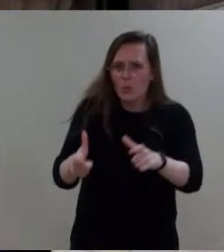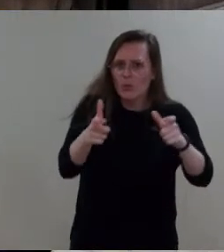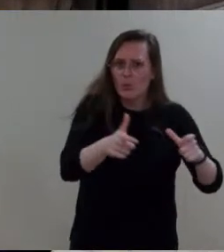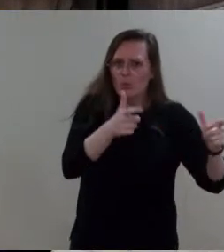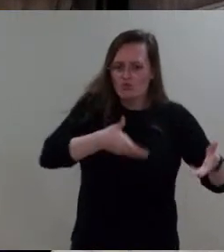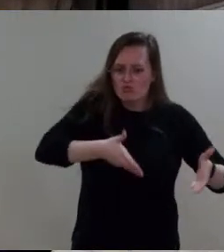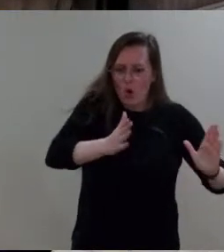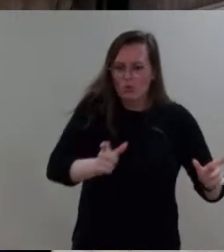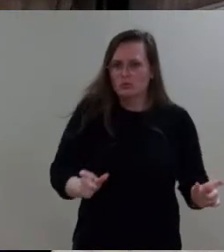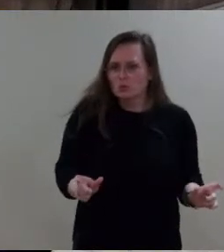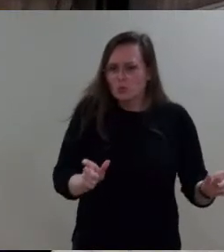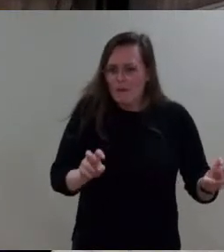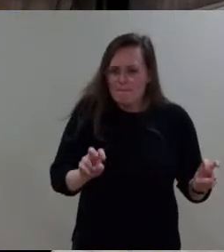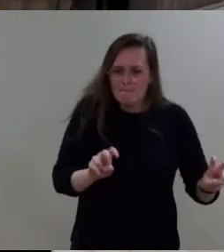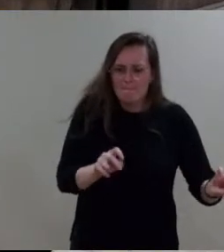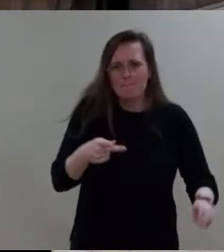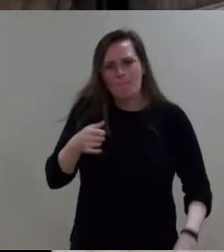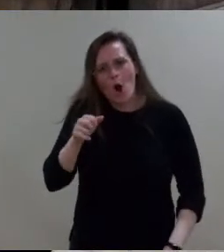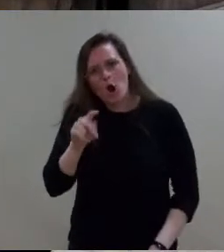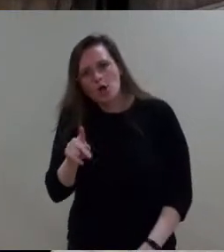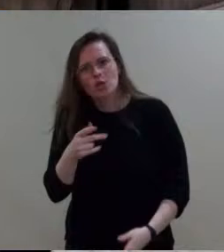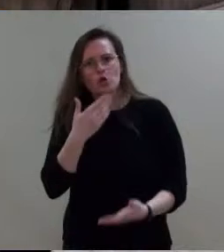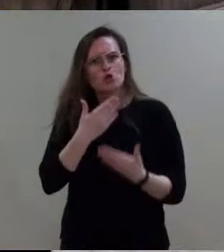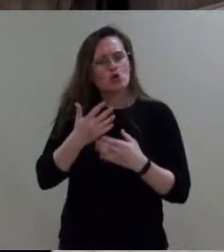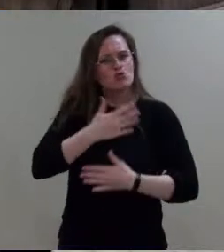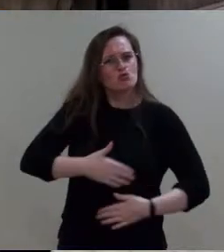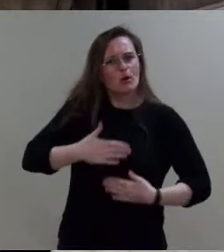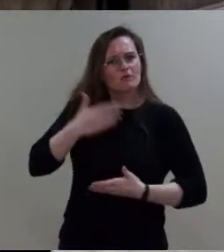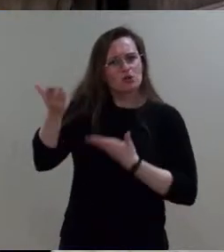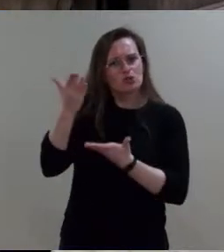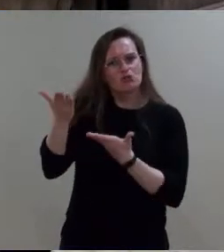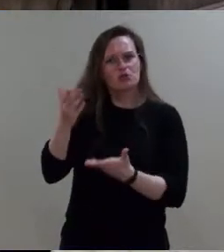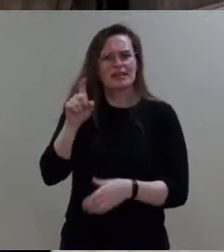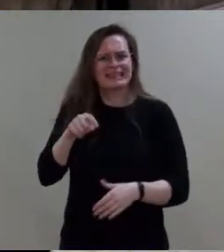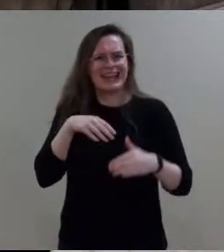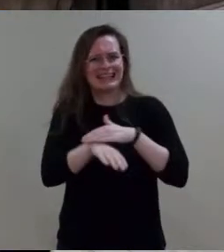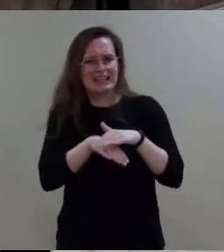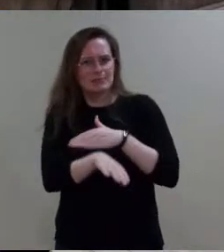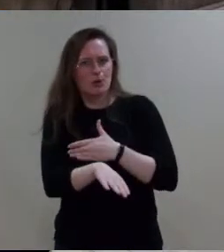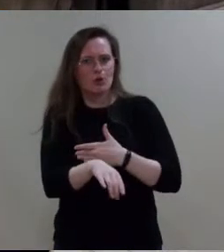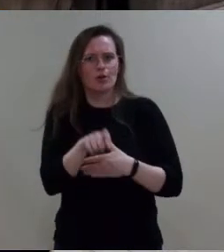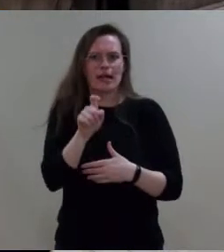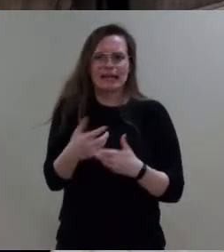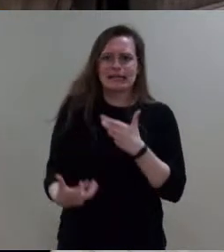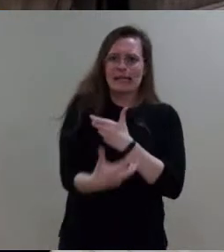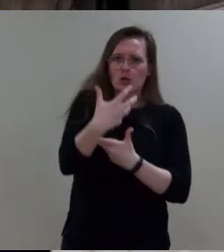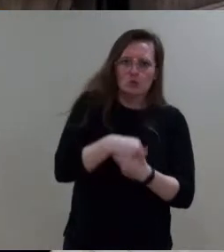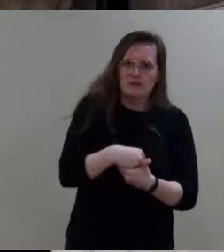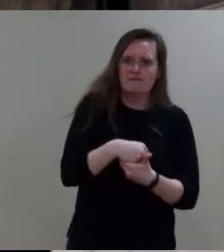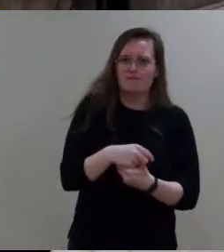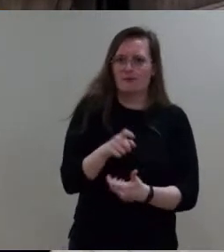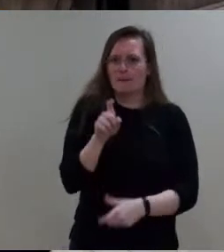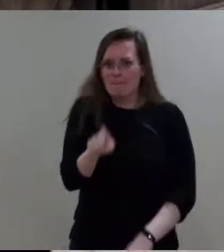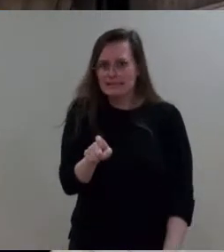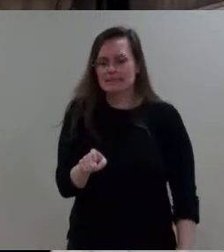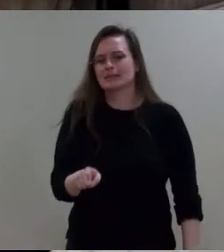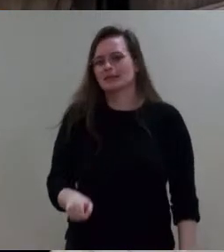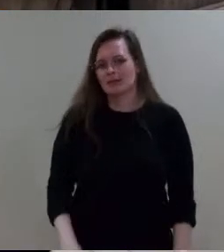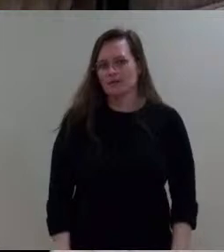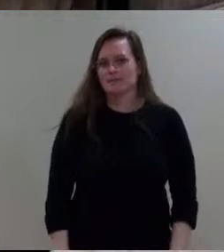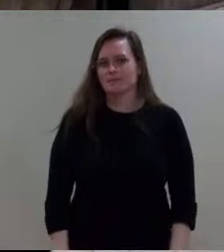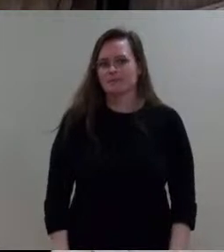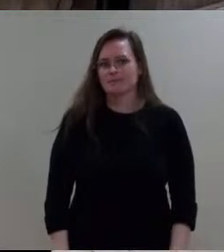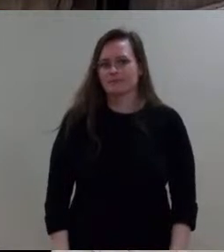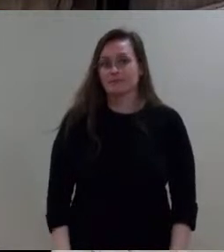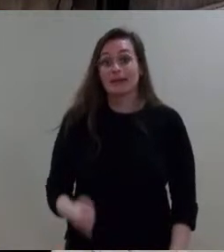good recreational services. It needs to be accessible. It needs to be inclusive. And when a town